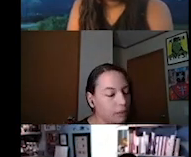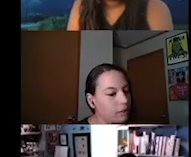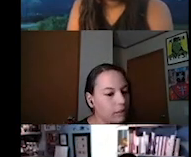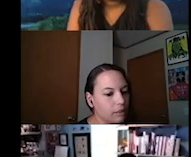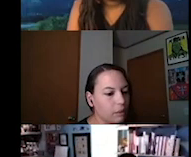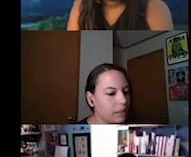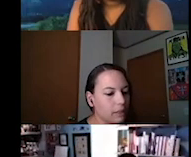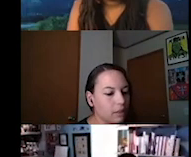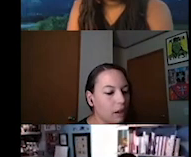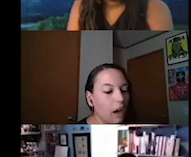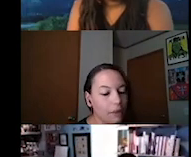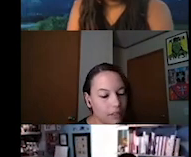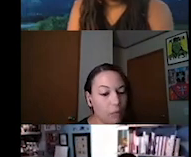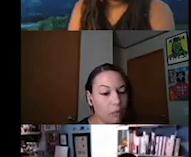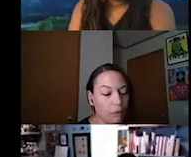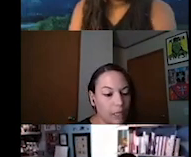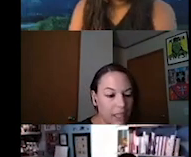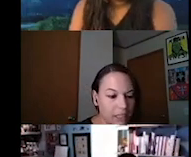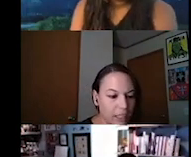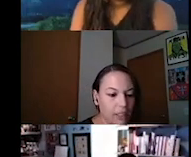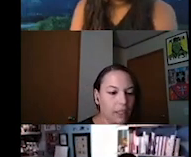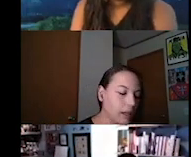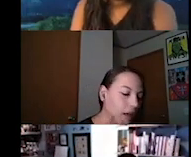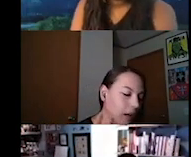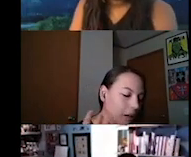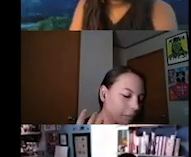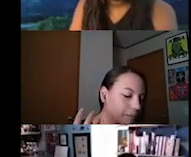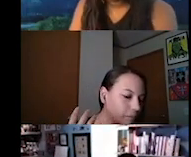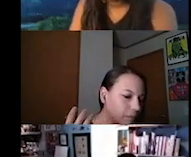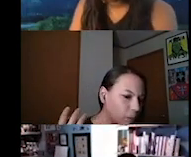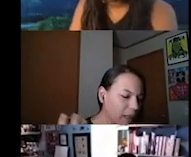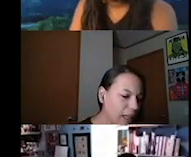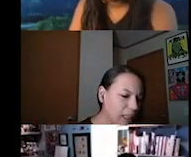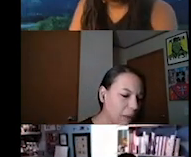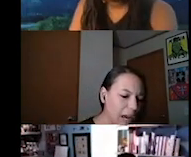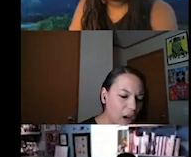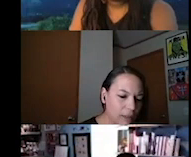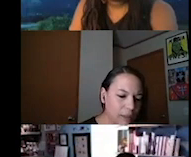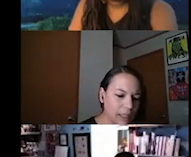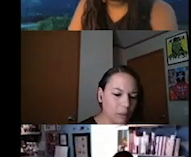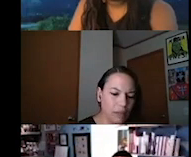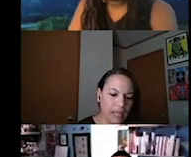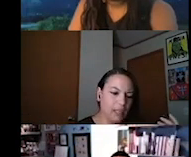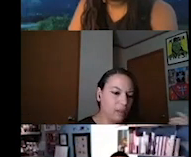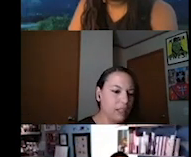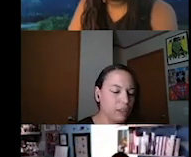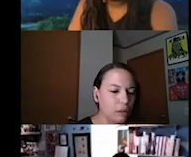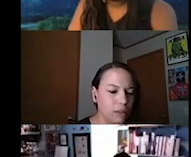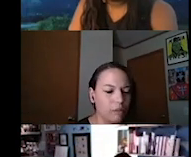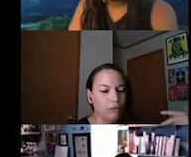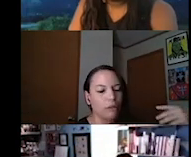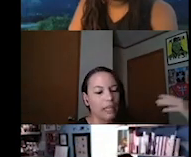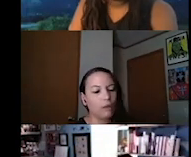regions. So the authors that come from the Great Plains area, we're talking about how can we either brand or kind of